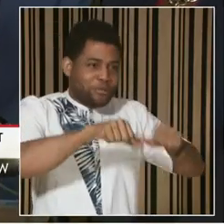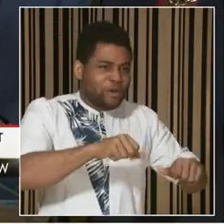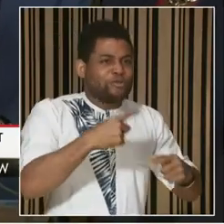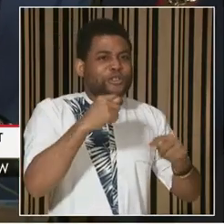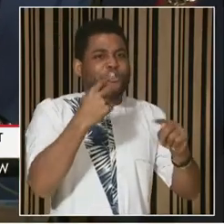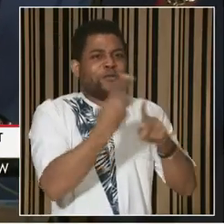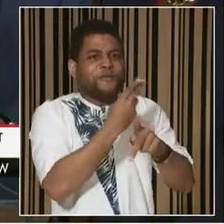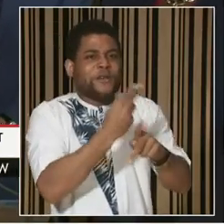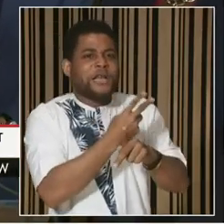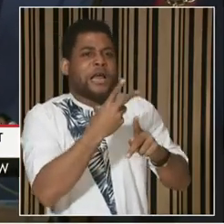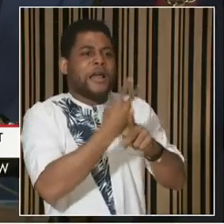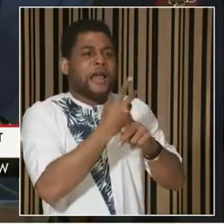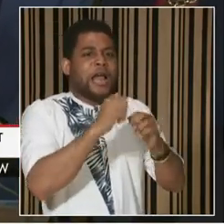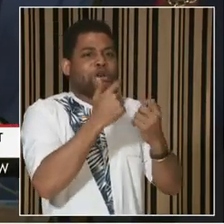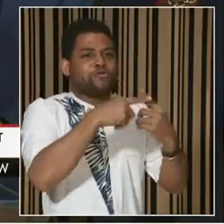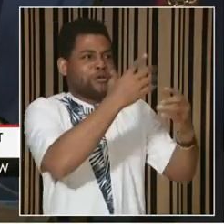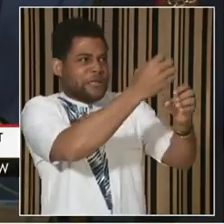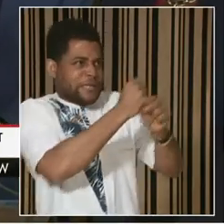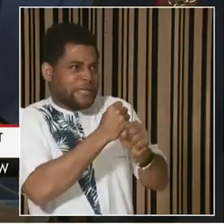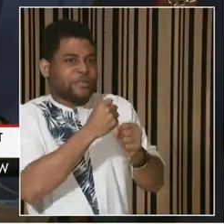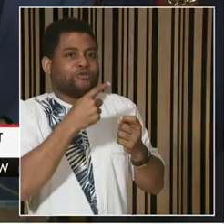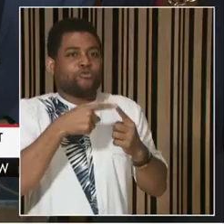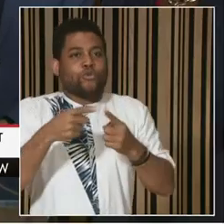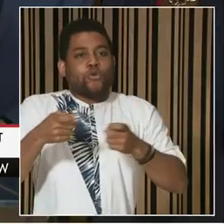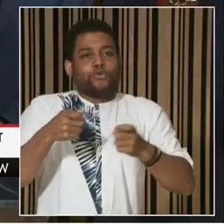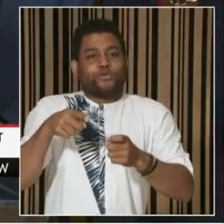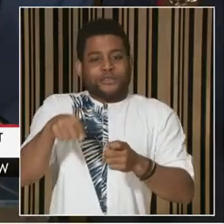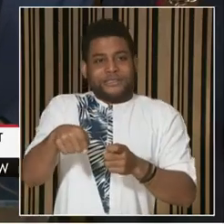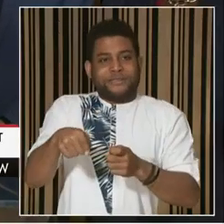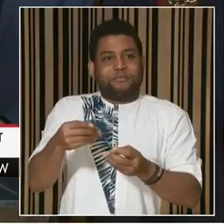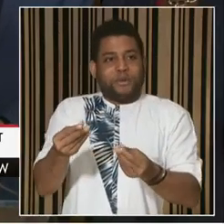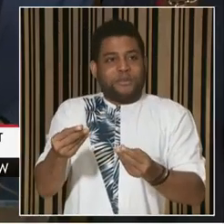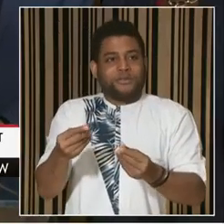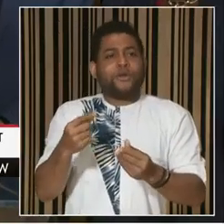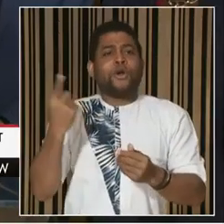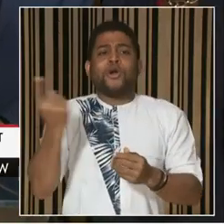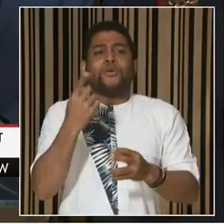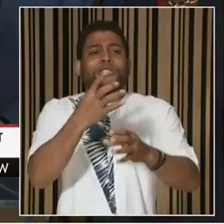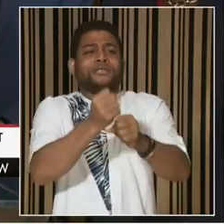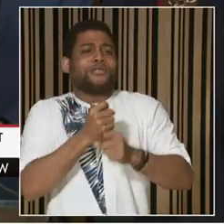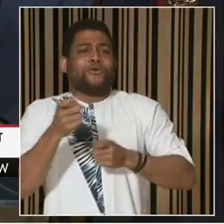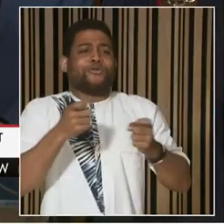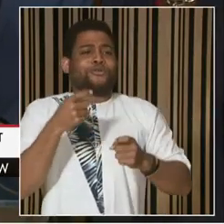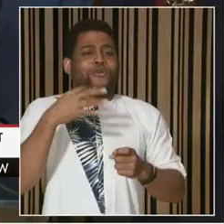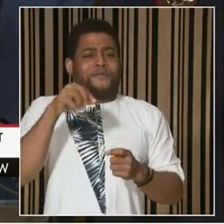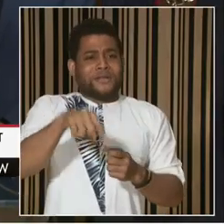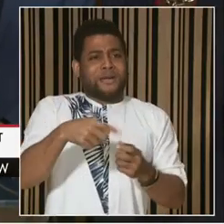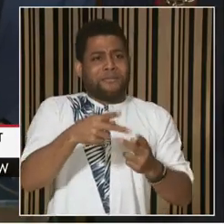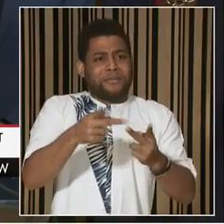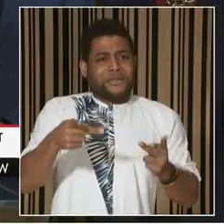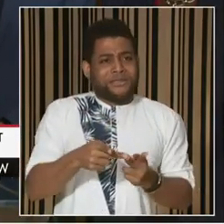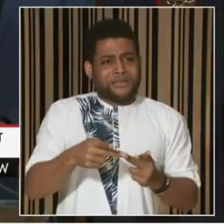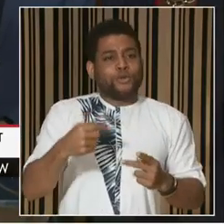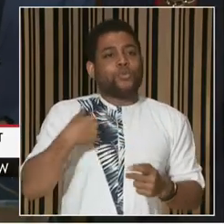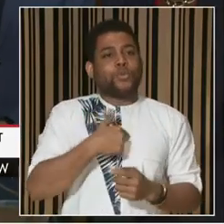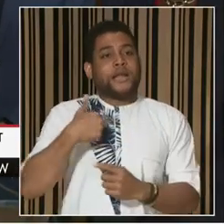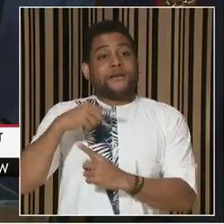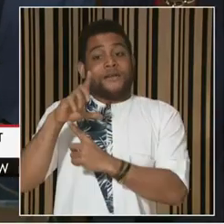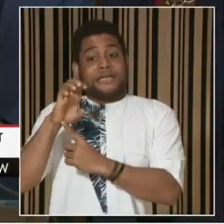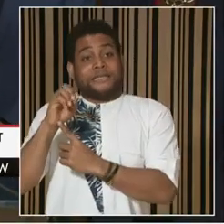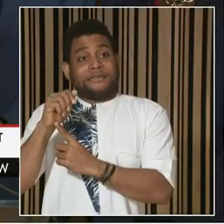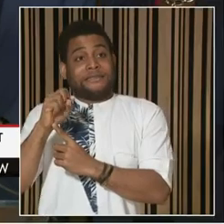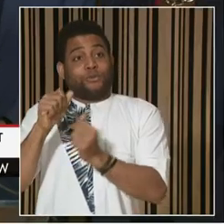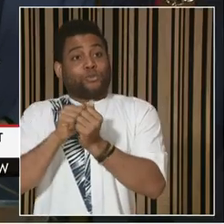priority has always been getting control of the site. We have a lease. It's not a long enough lease for the city to